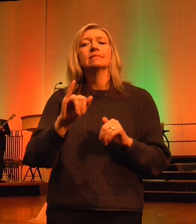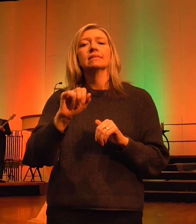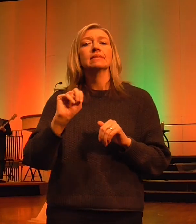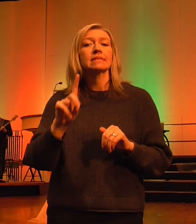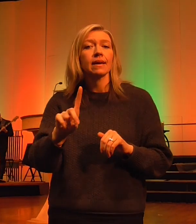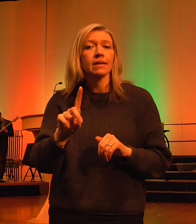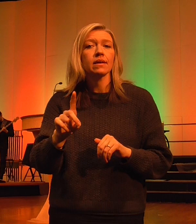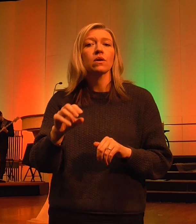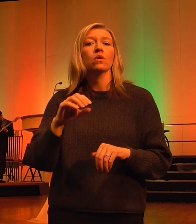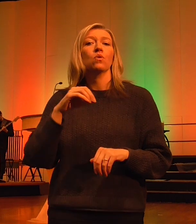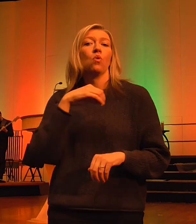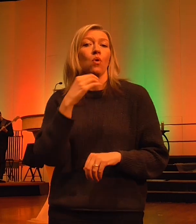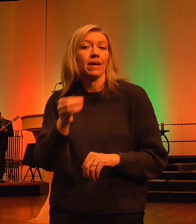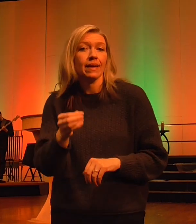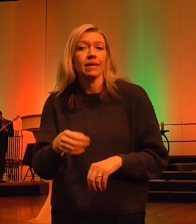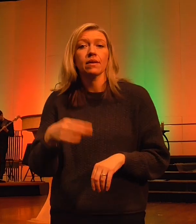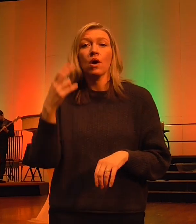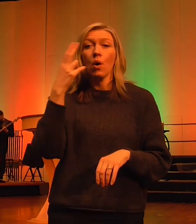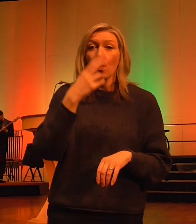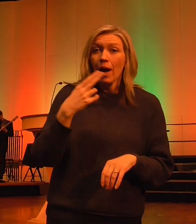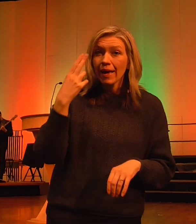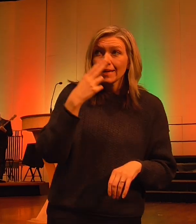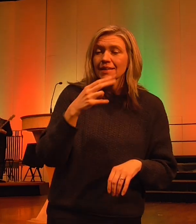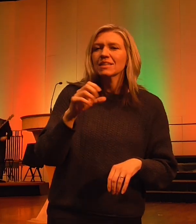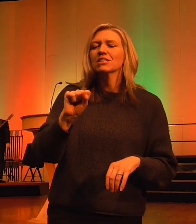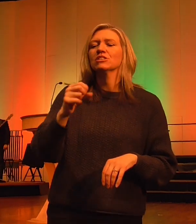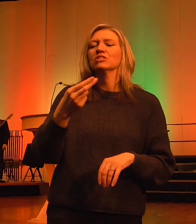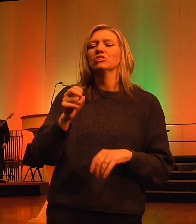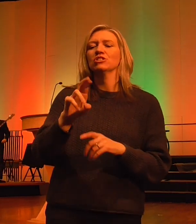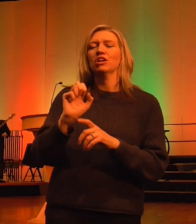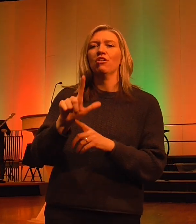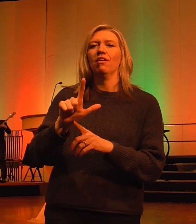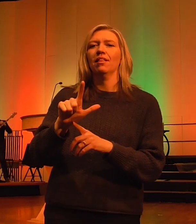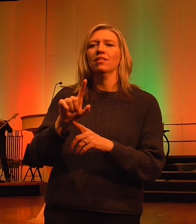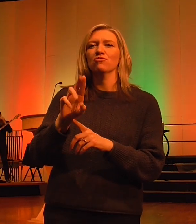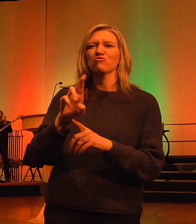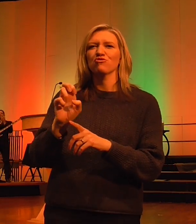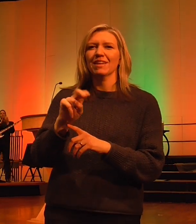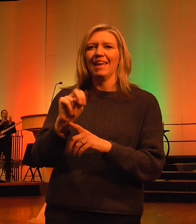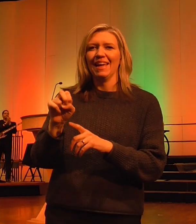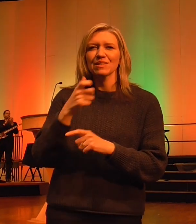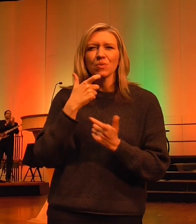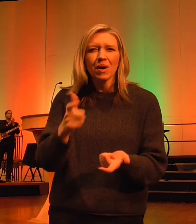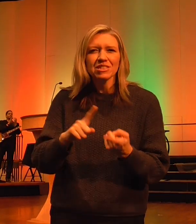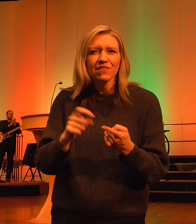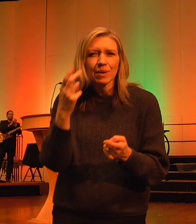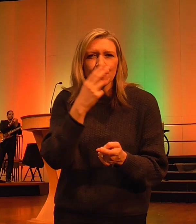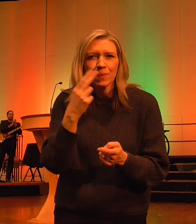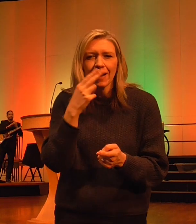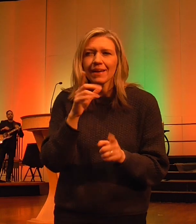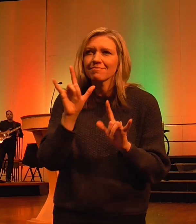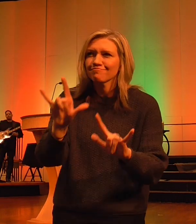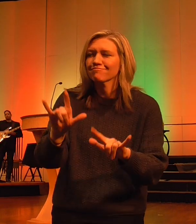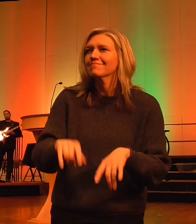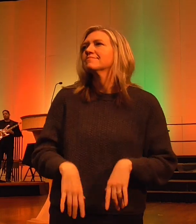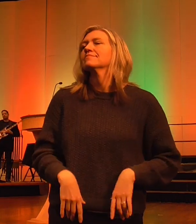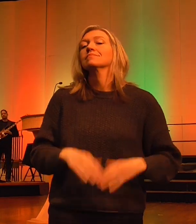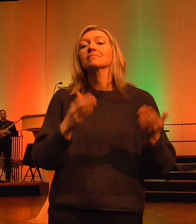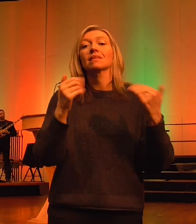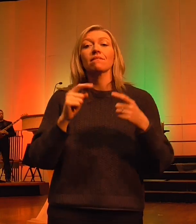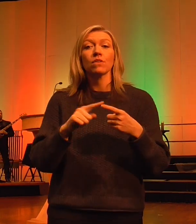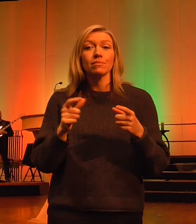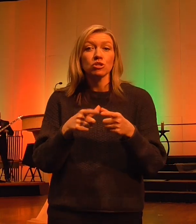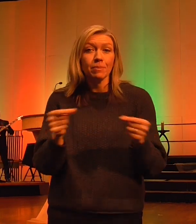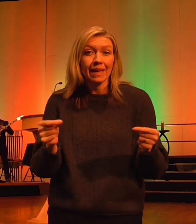Indiana, Oregon, Hawaii. Cheryl Renee is watching from Hawaii. We love you, Cheryl Renee. So glad you're here. And from